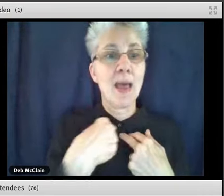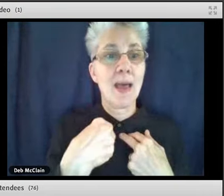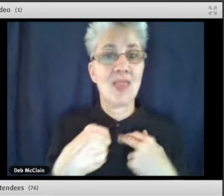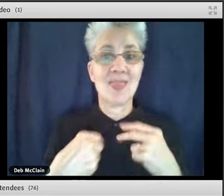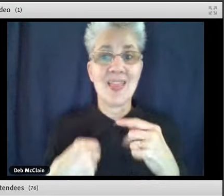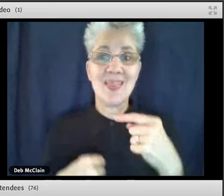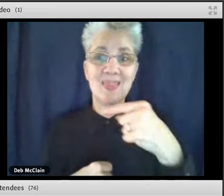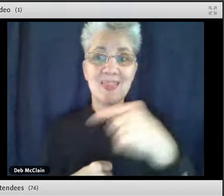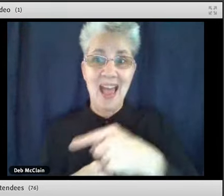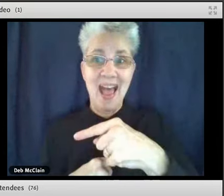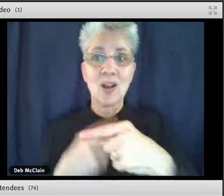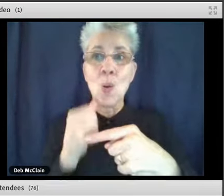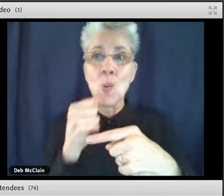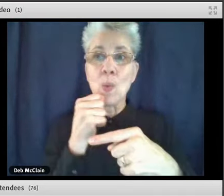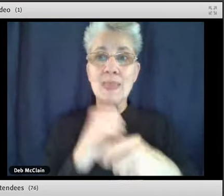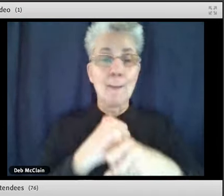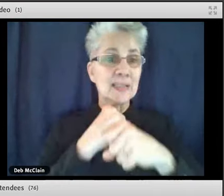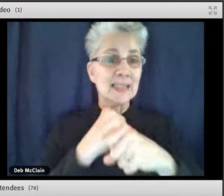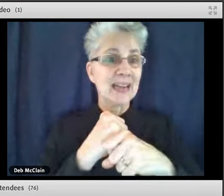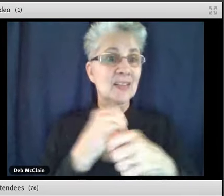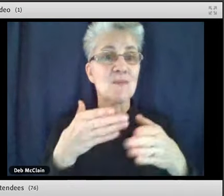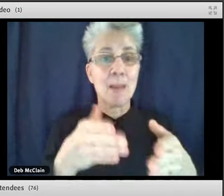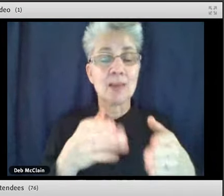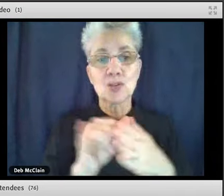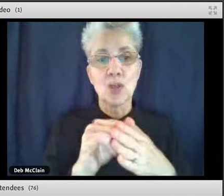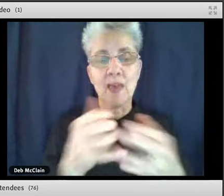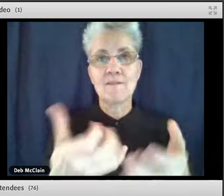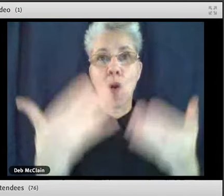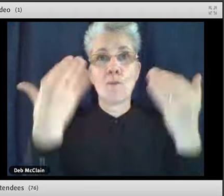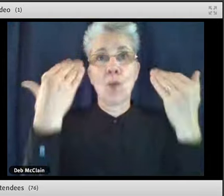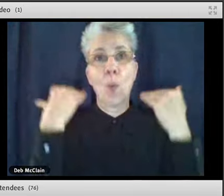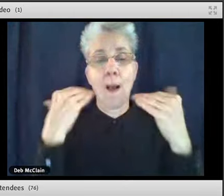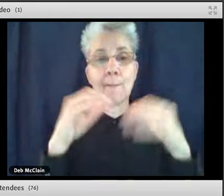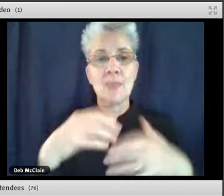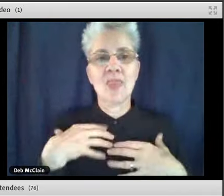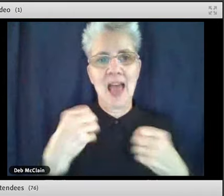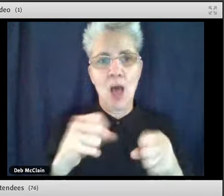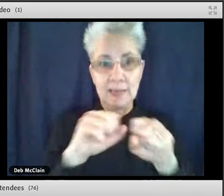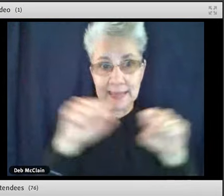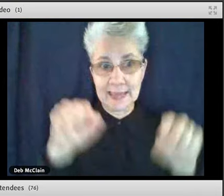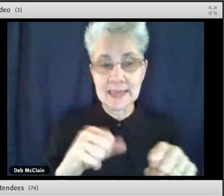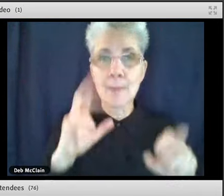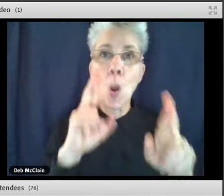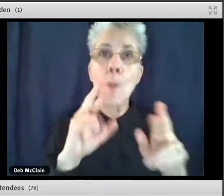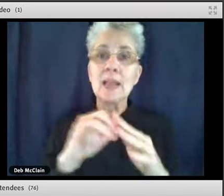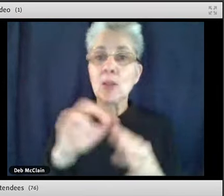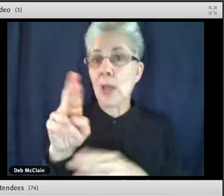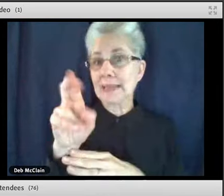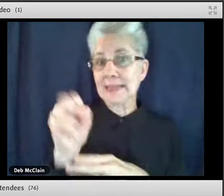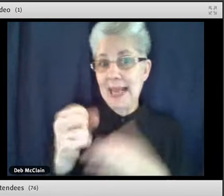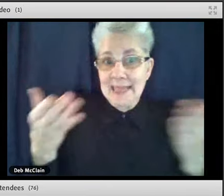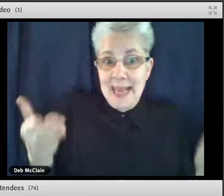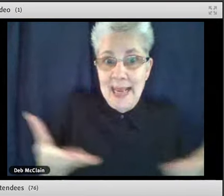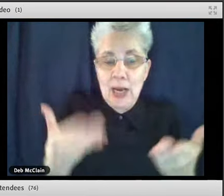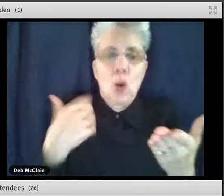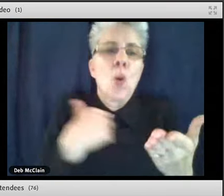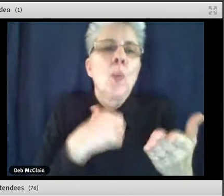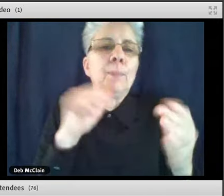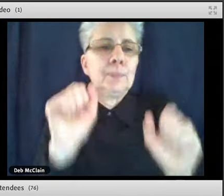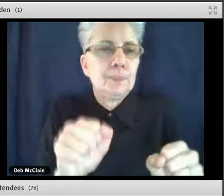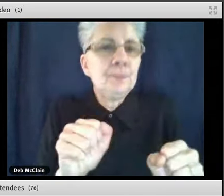of overwhelm the health system capacity. And I'm hoping that in the US, that we can, with these protective measures,